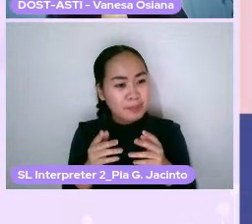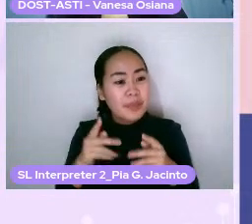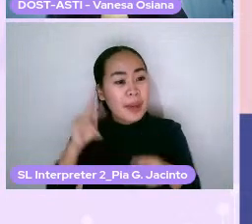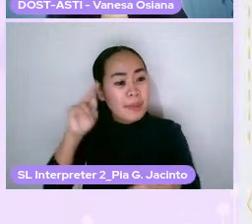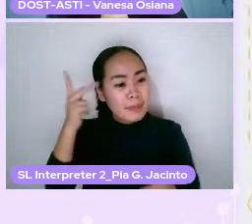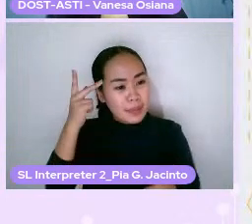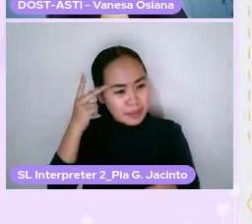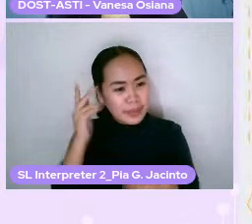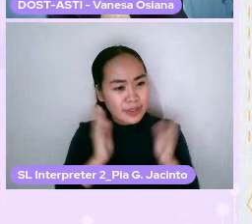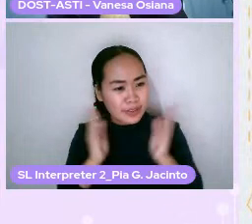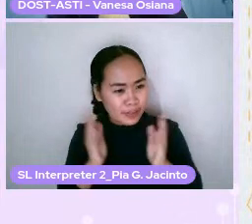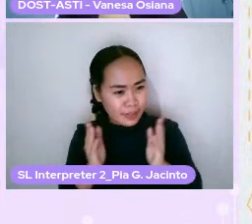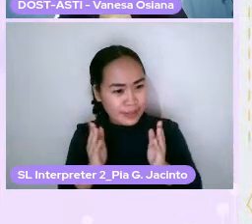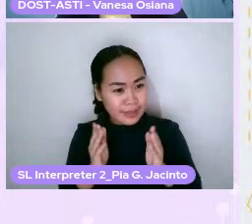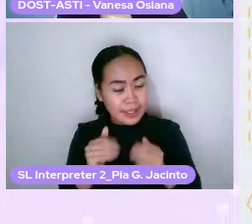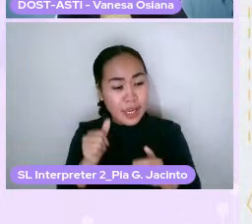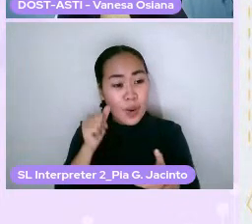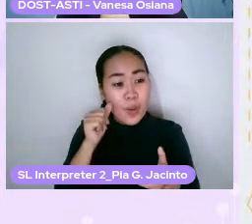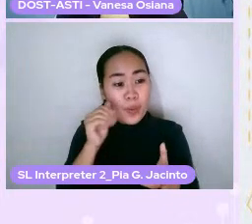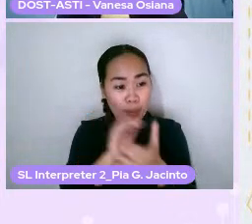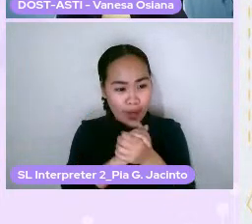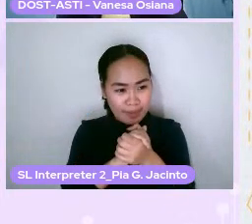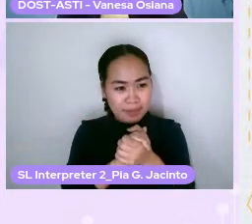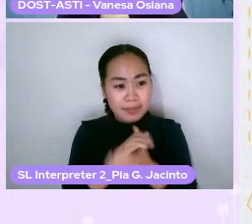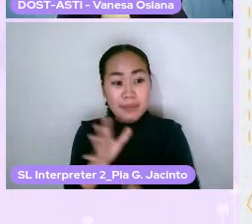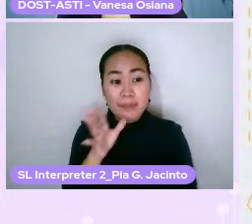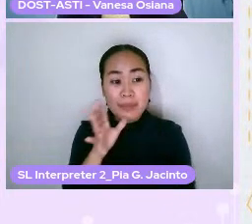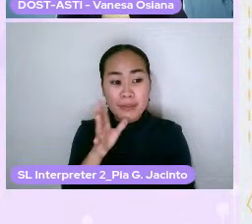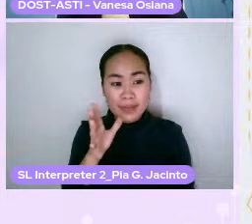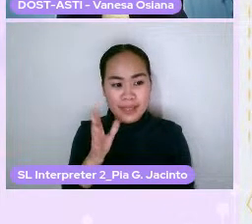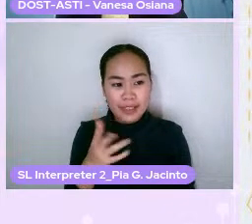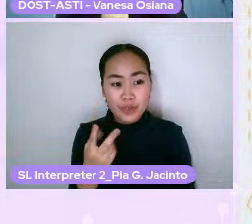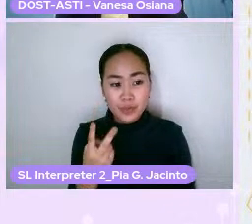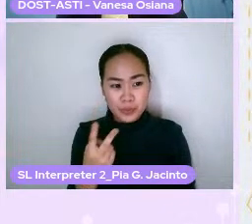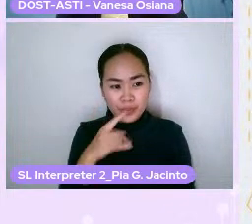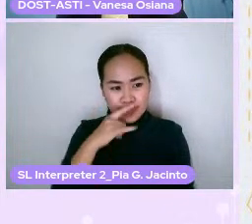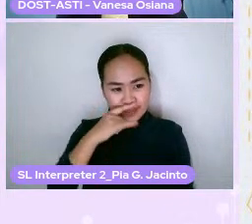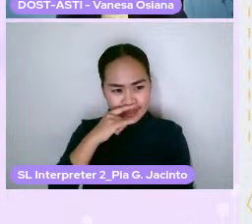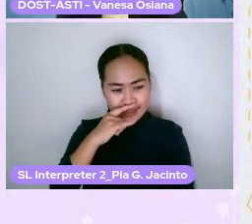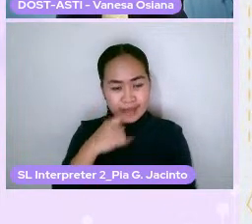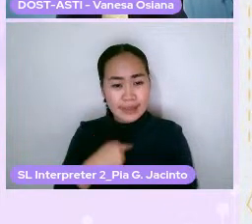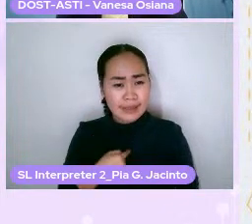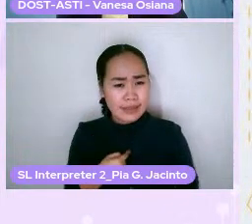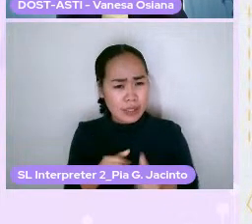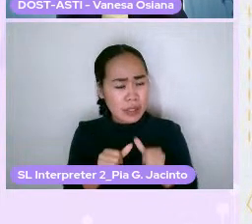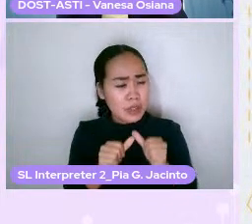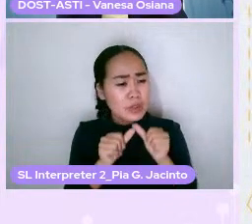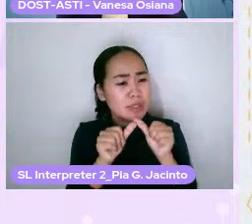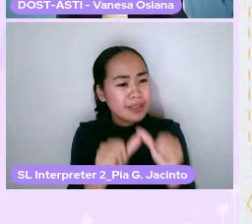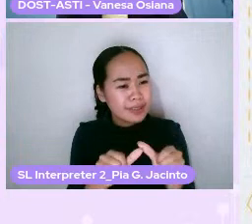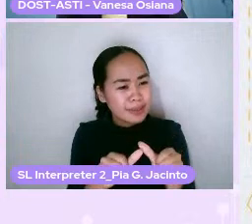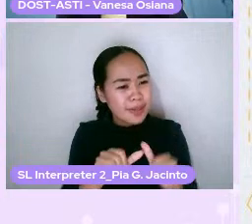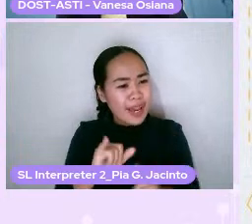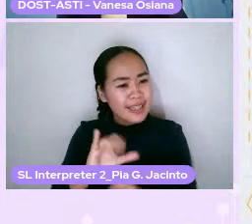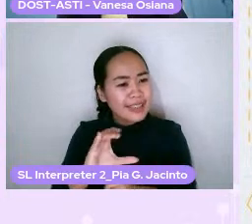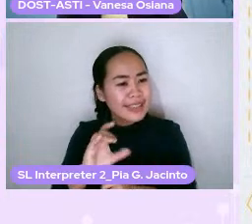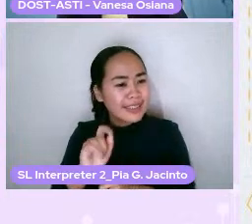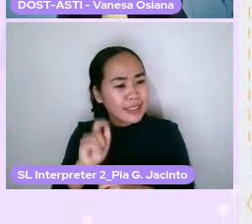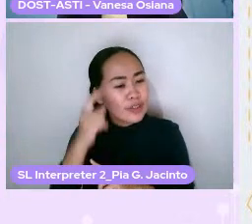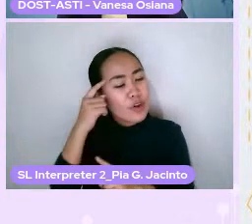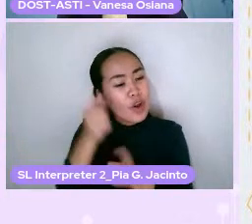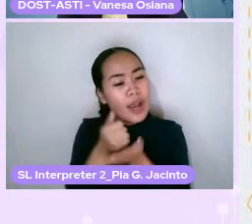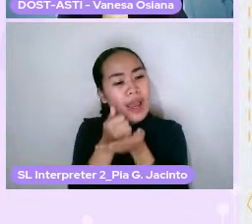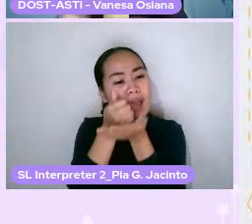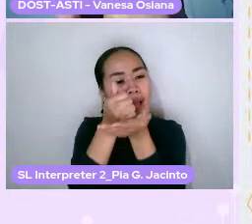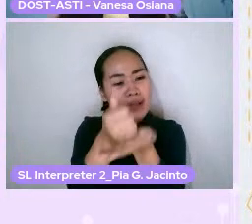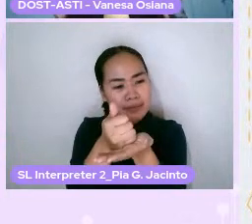two. And I am still pursuing my career in this field of ICT to help our country and fellow men. And you can